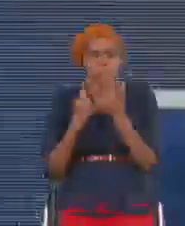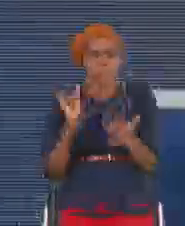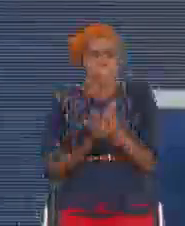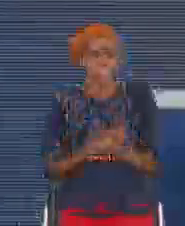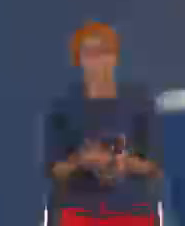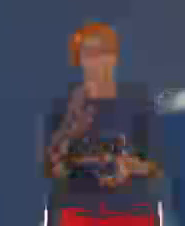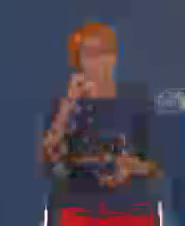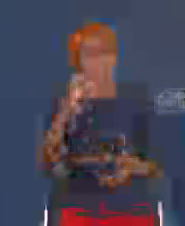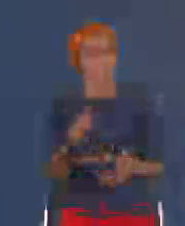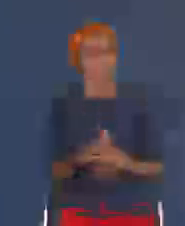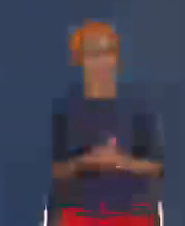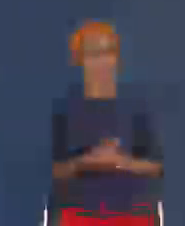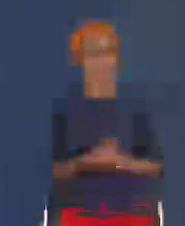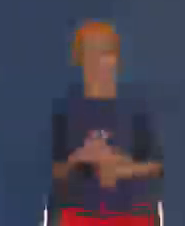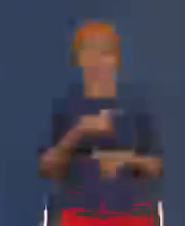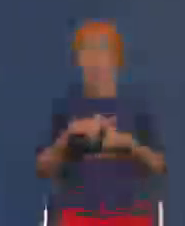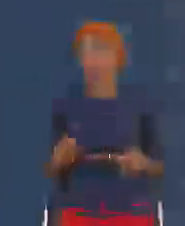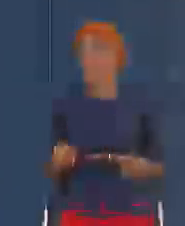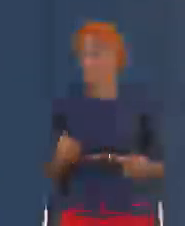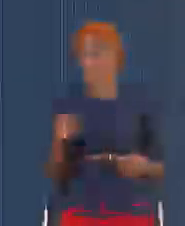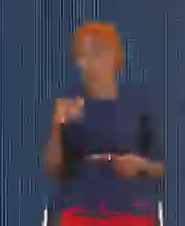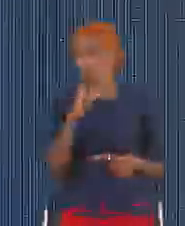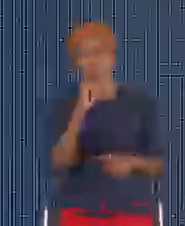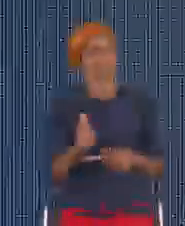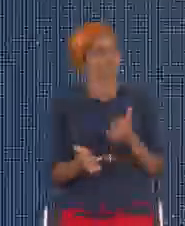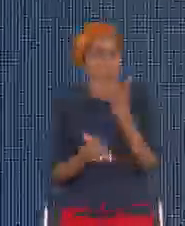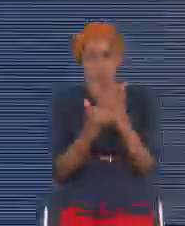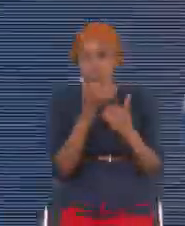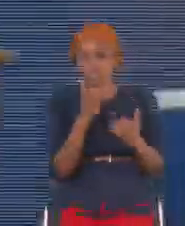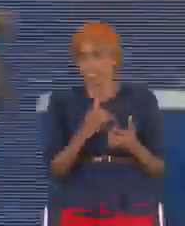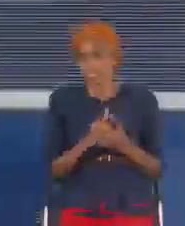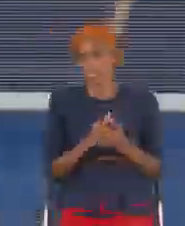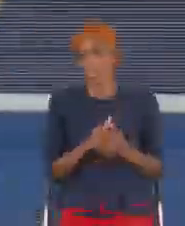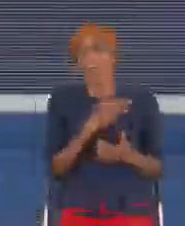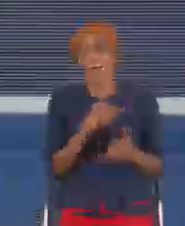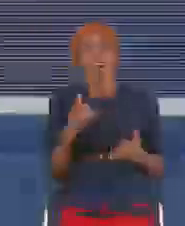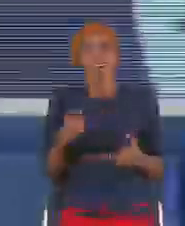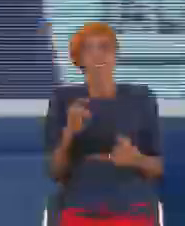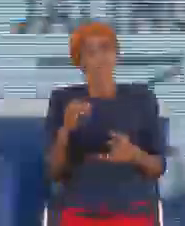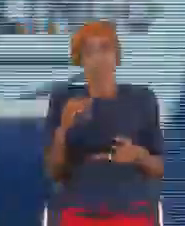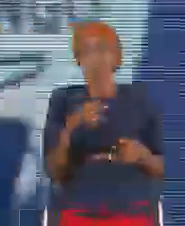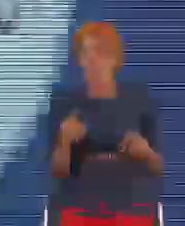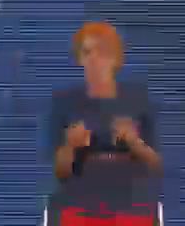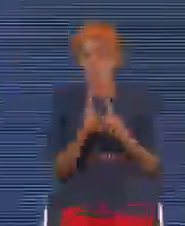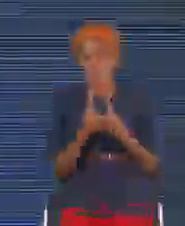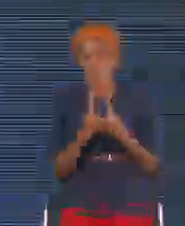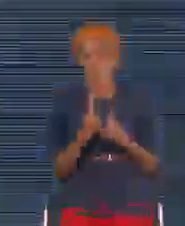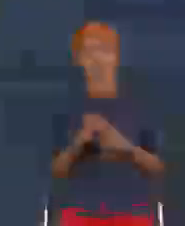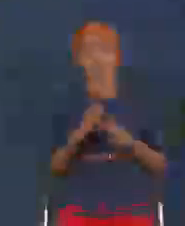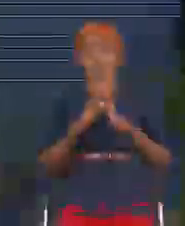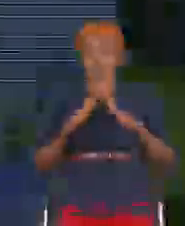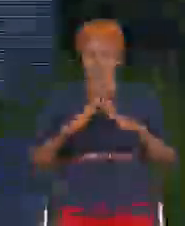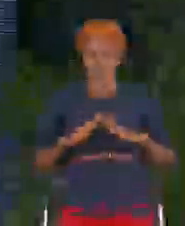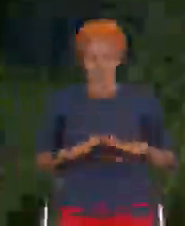that woman. But she was not offended. It's like he was calling her